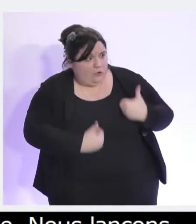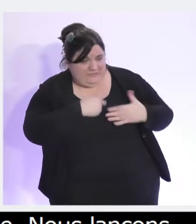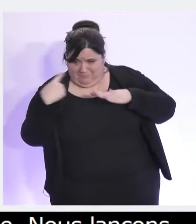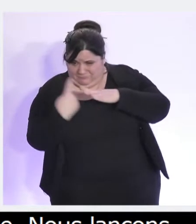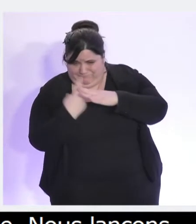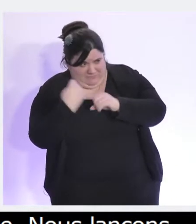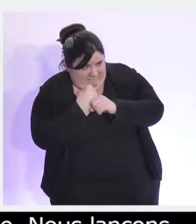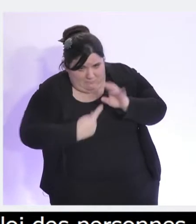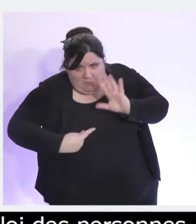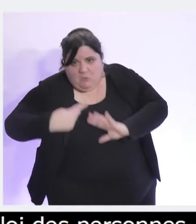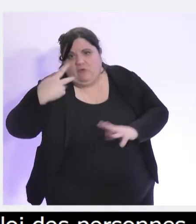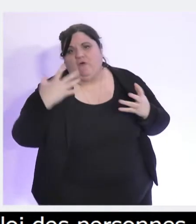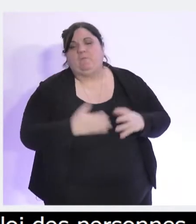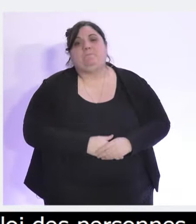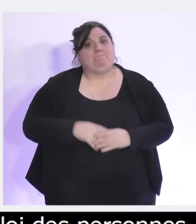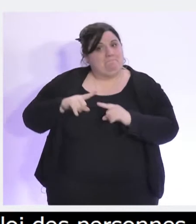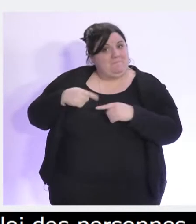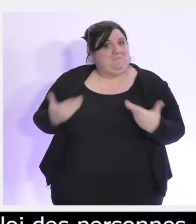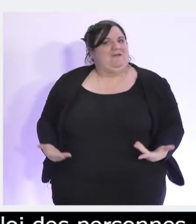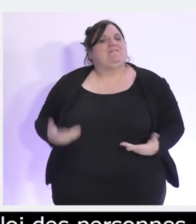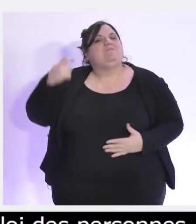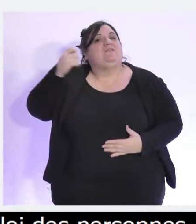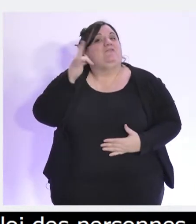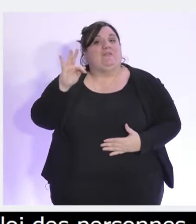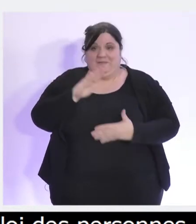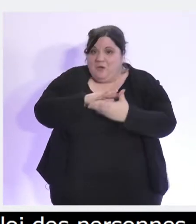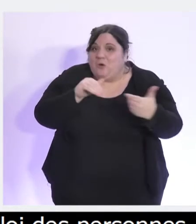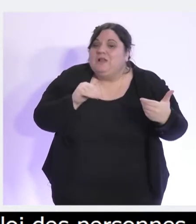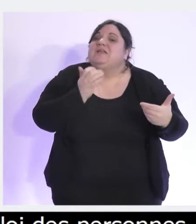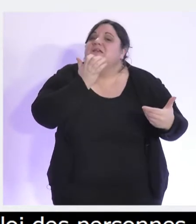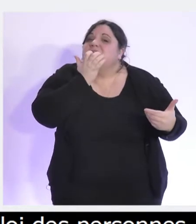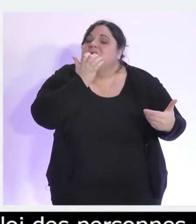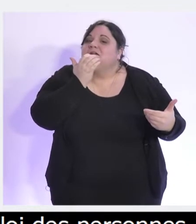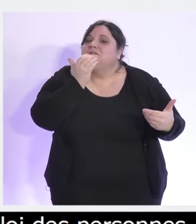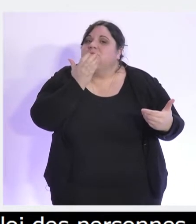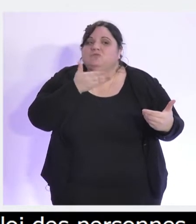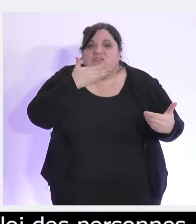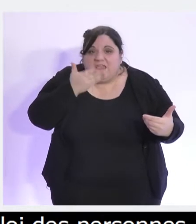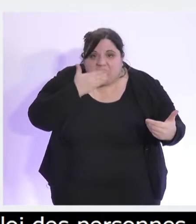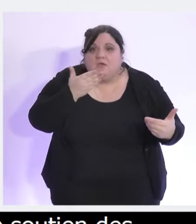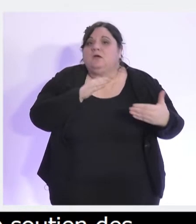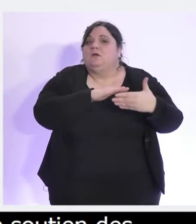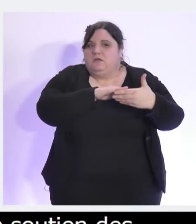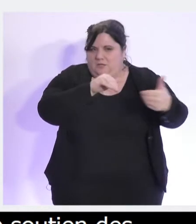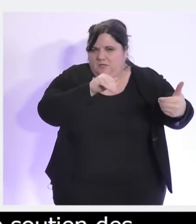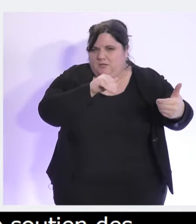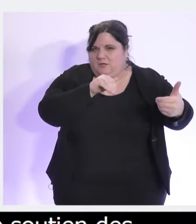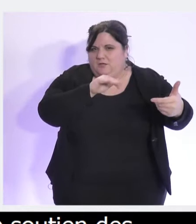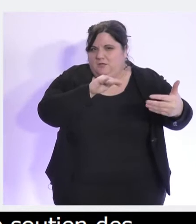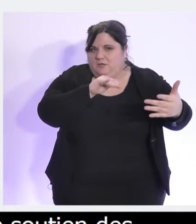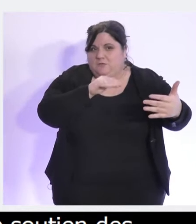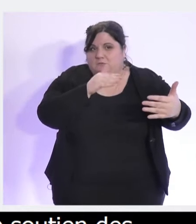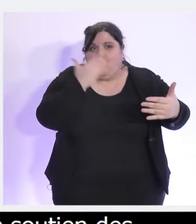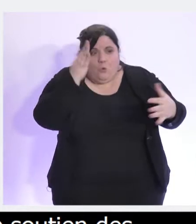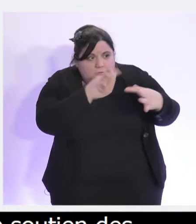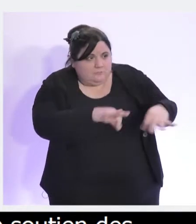this direction together. To deliver on our strategy's ambitions, we need joint efforts at all